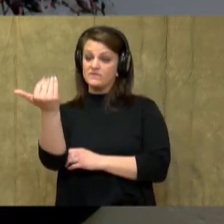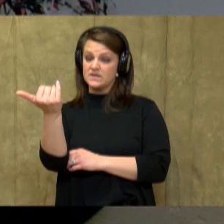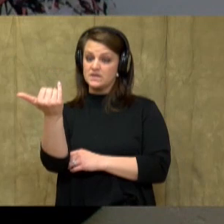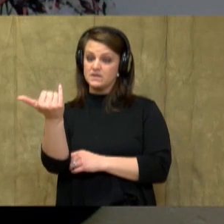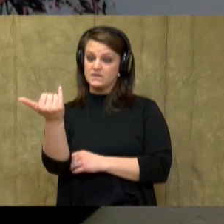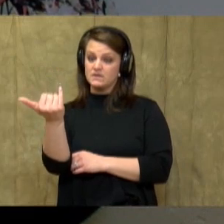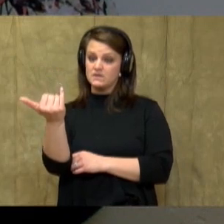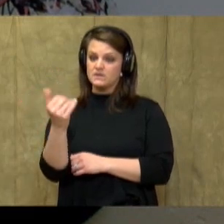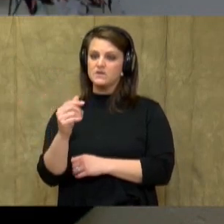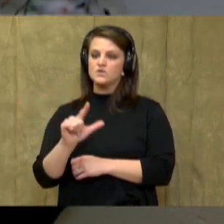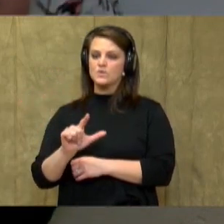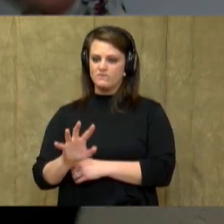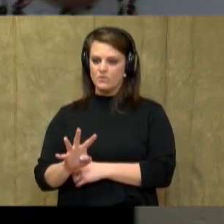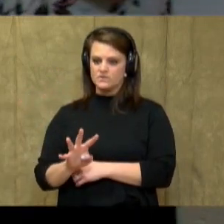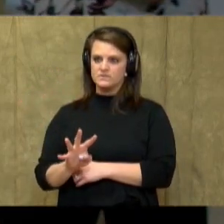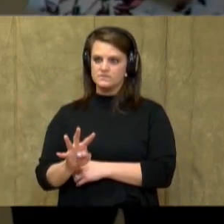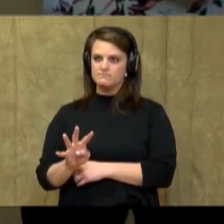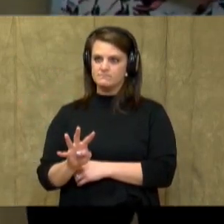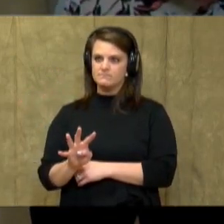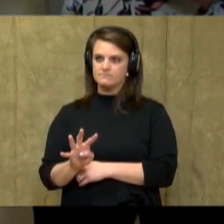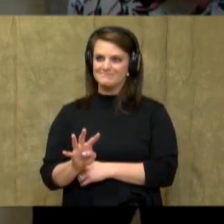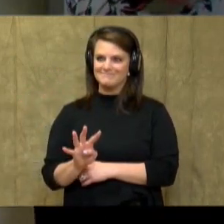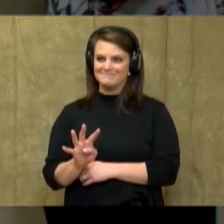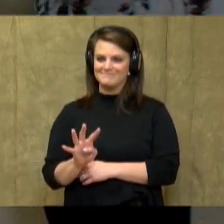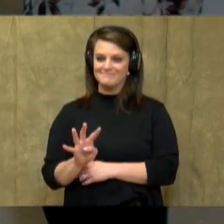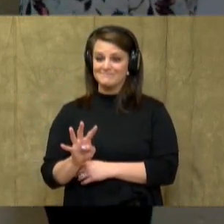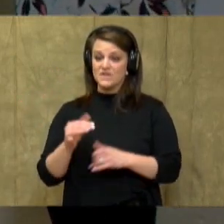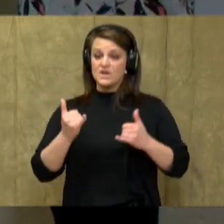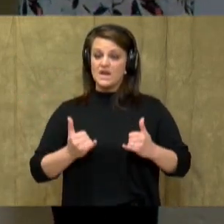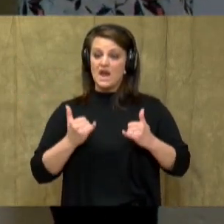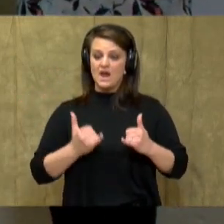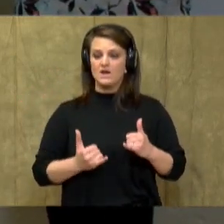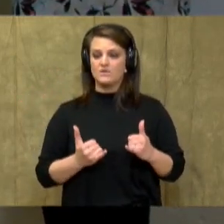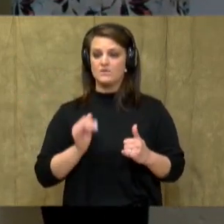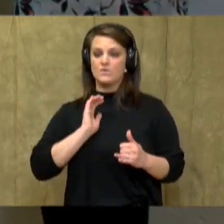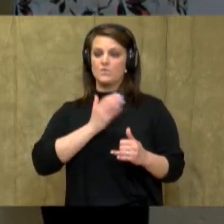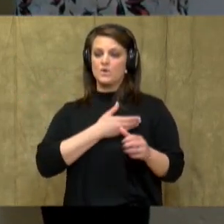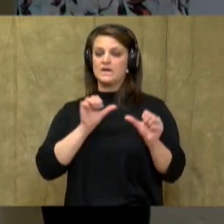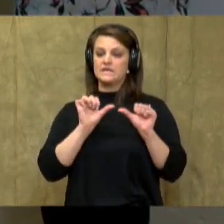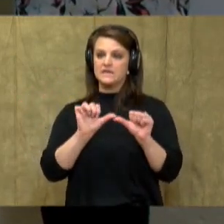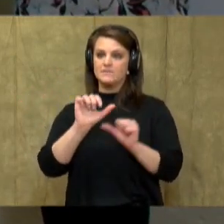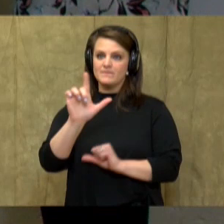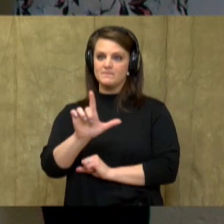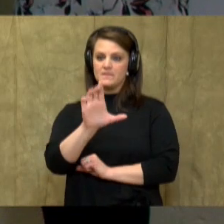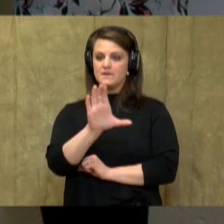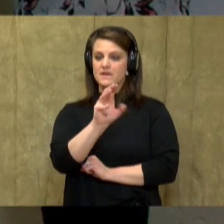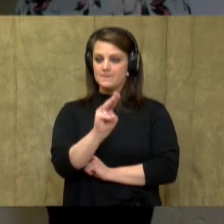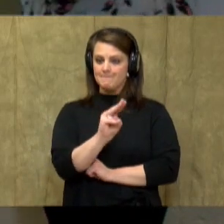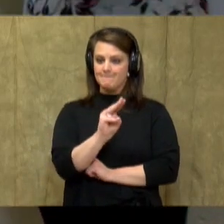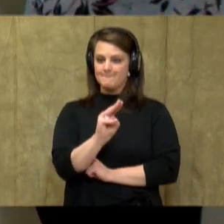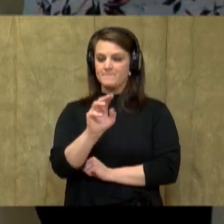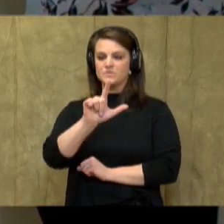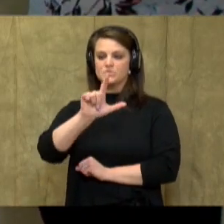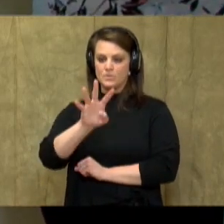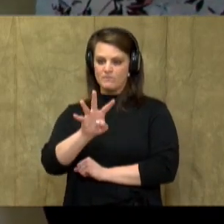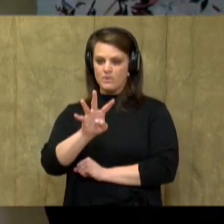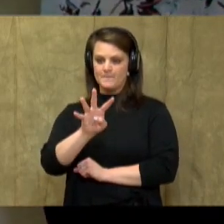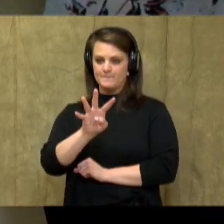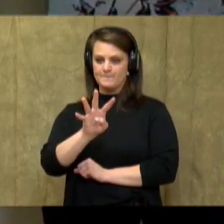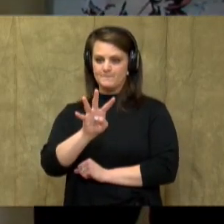15 24ths. So now let's keep our common denominator of